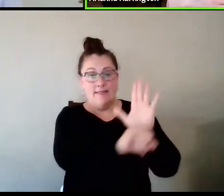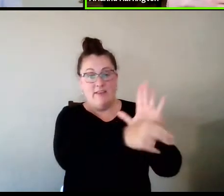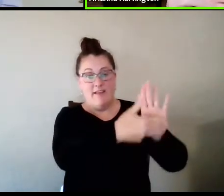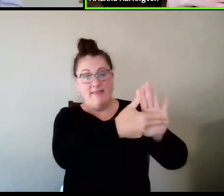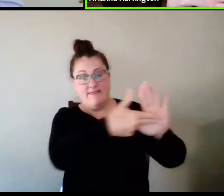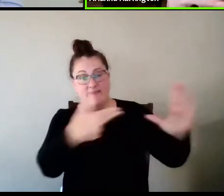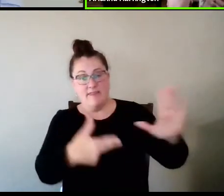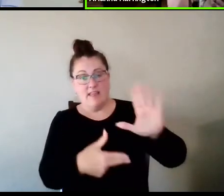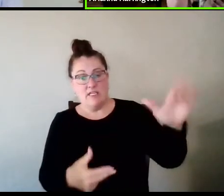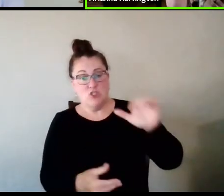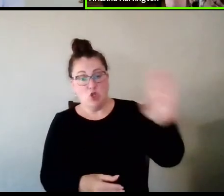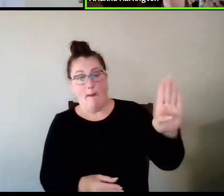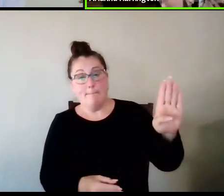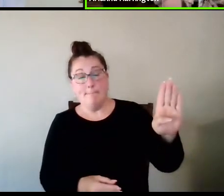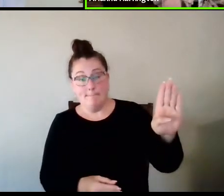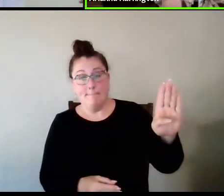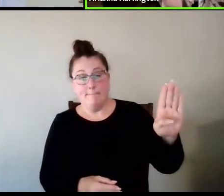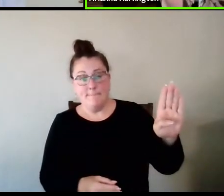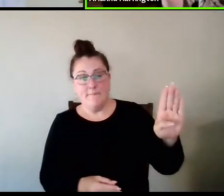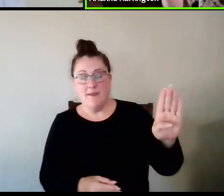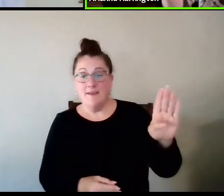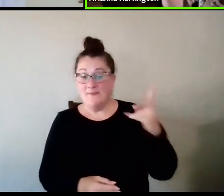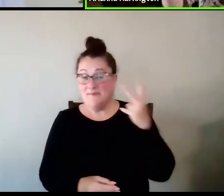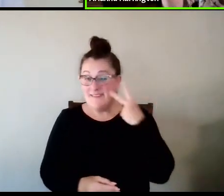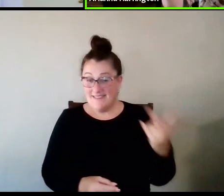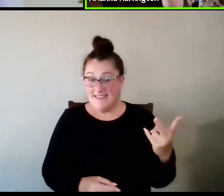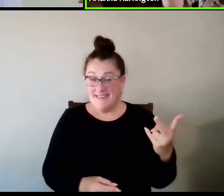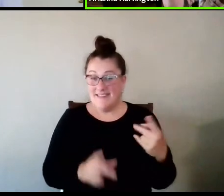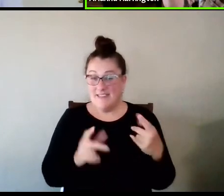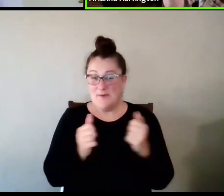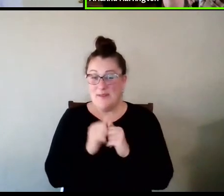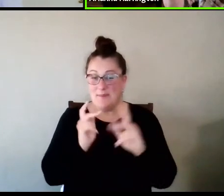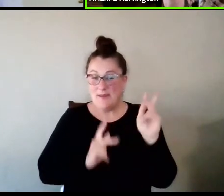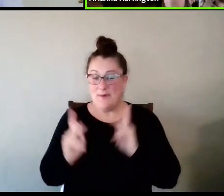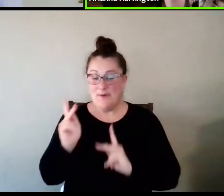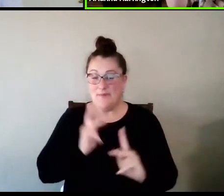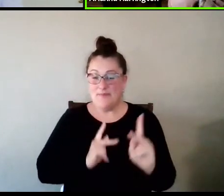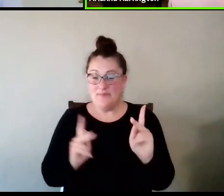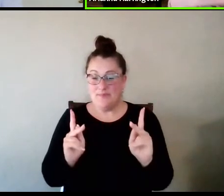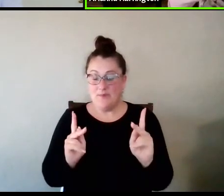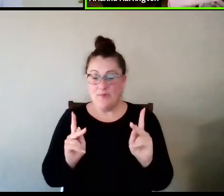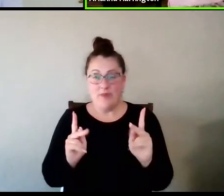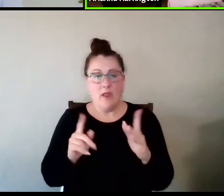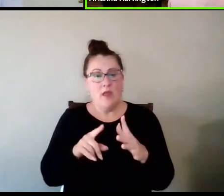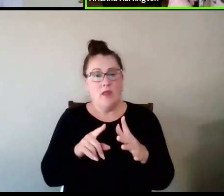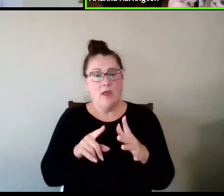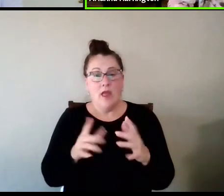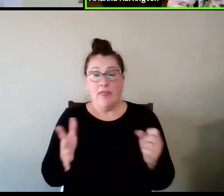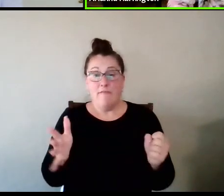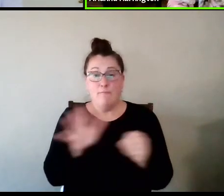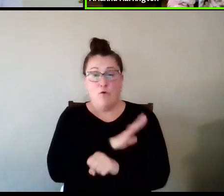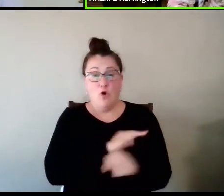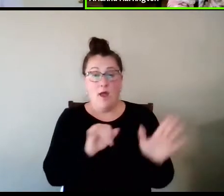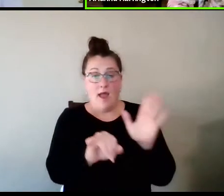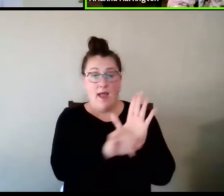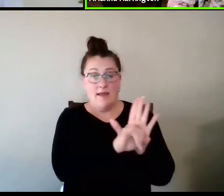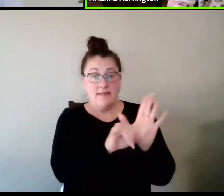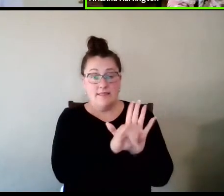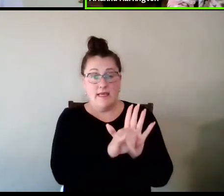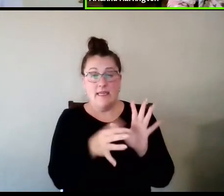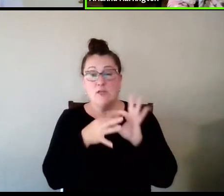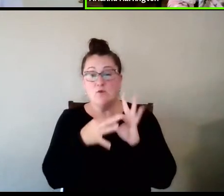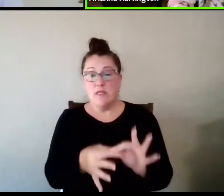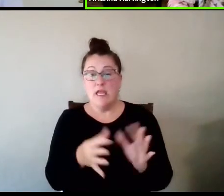jobs. And we've seen that with people whose total identification with work